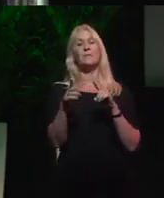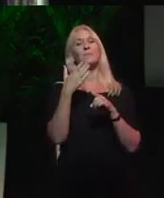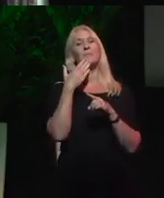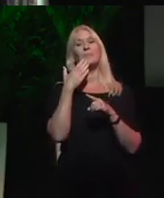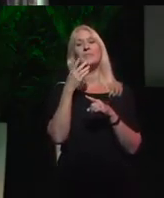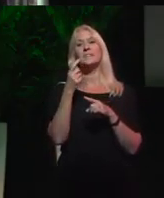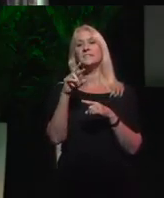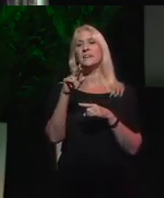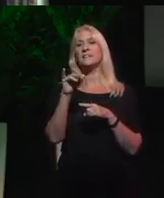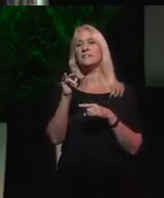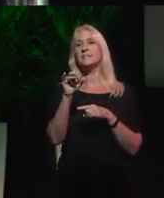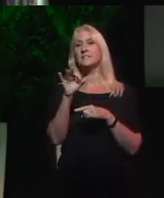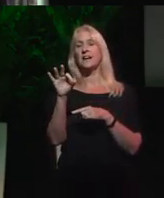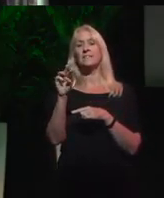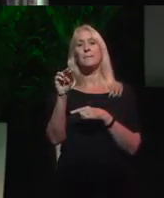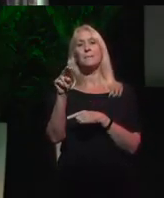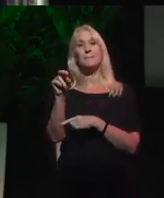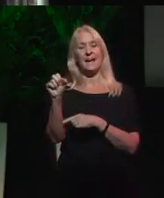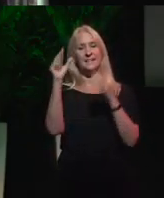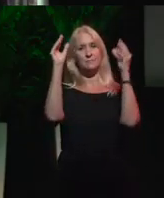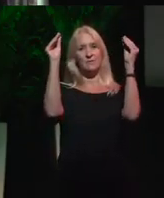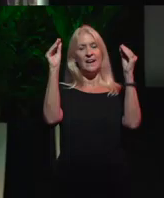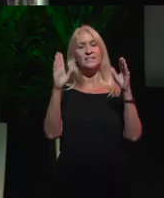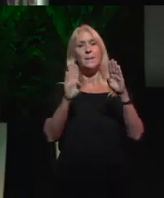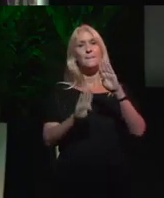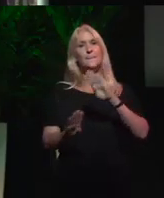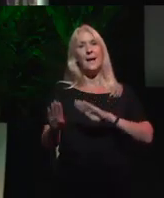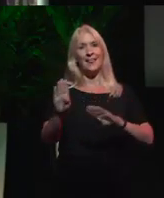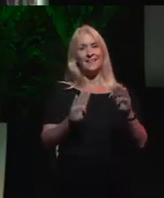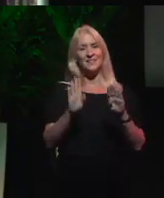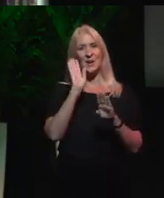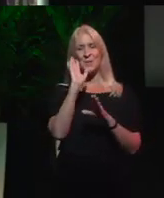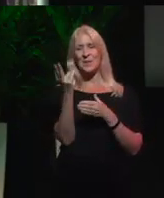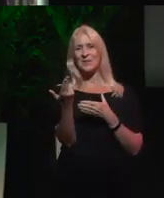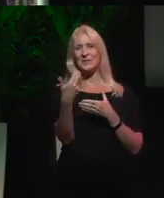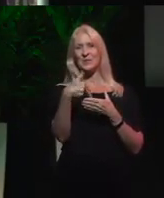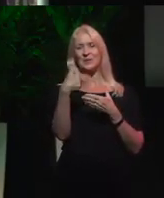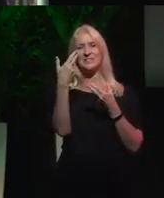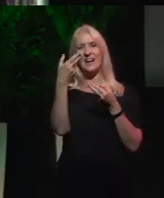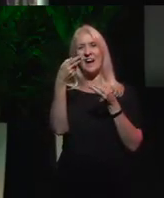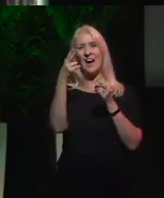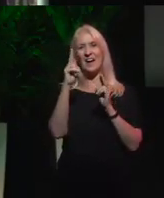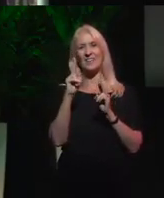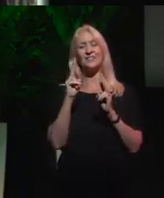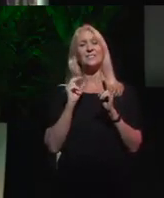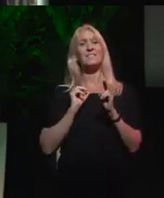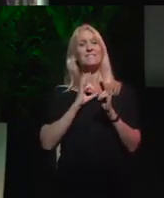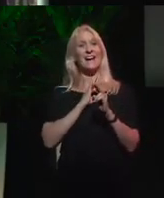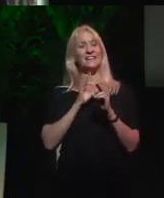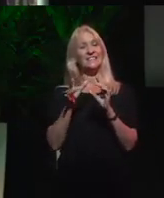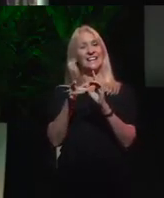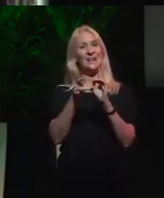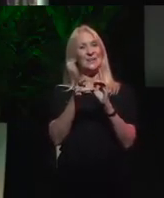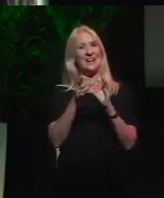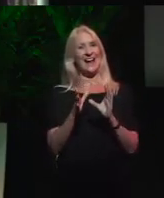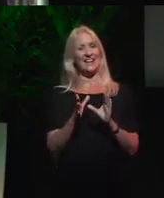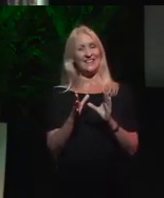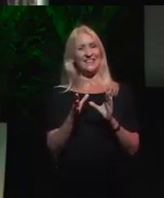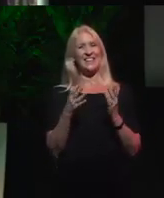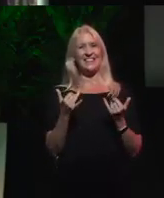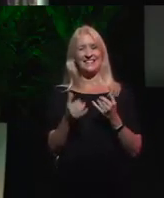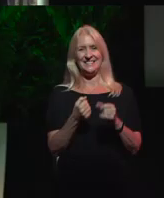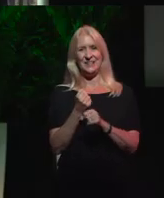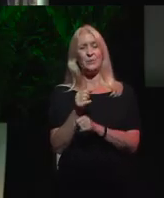Jeff Manns, Professor of Biology, will join us as Honors Faculty Coordinator this year. We